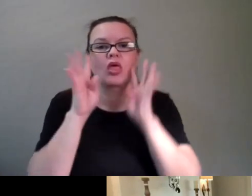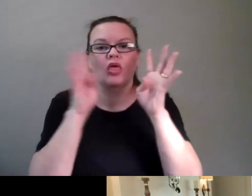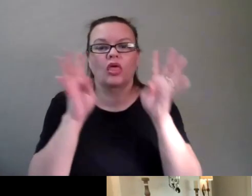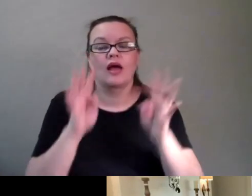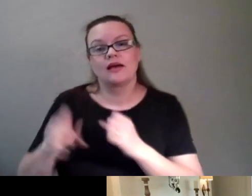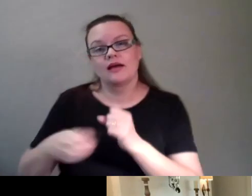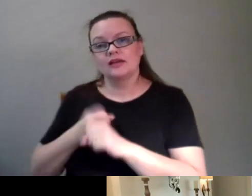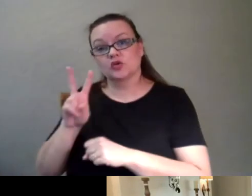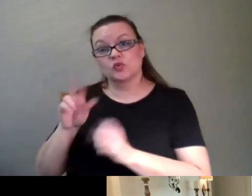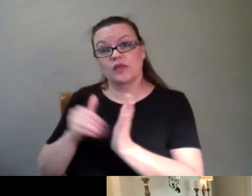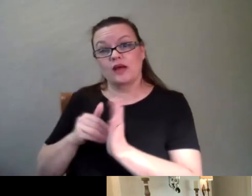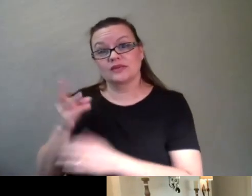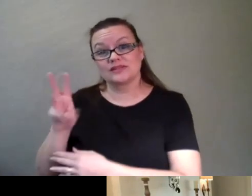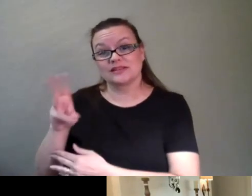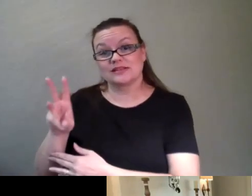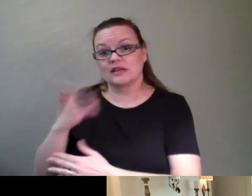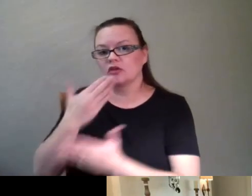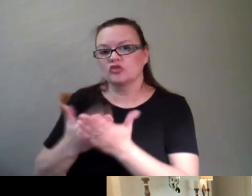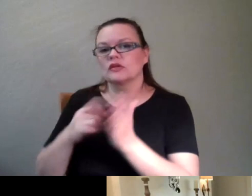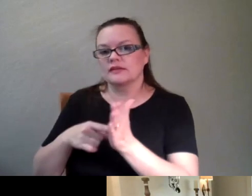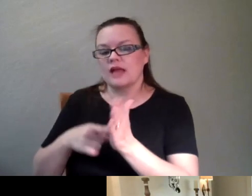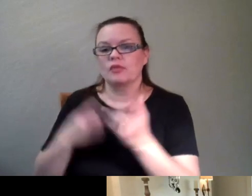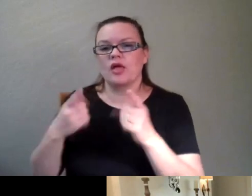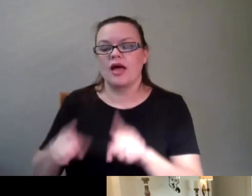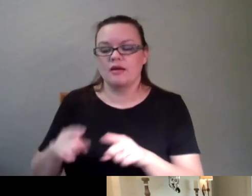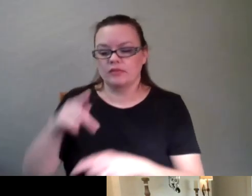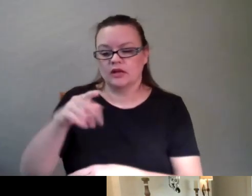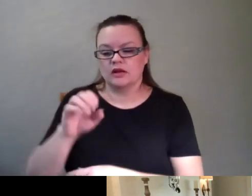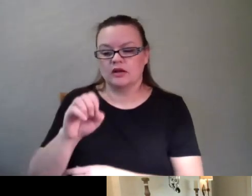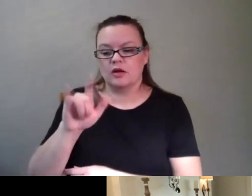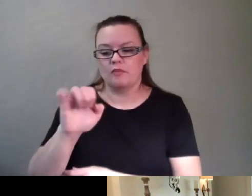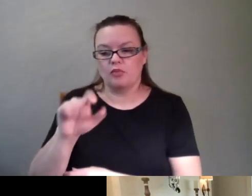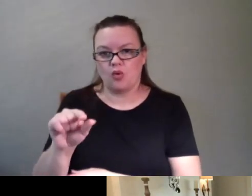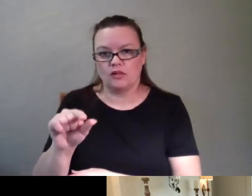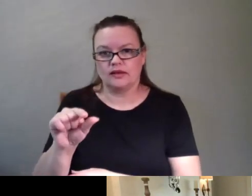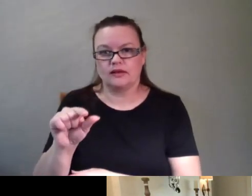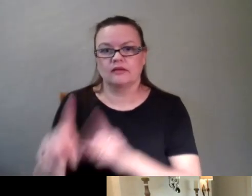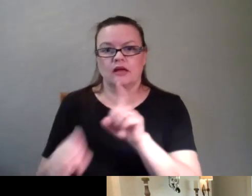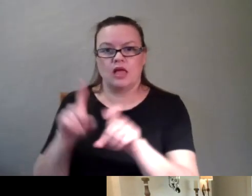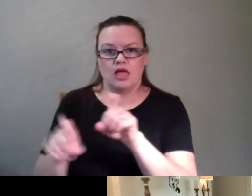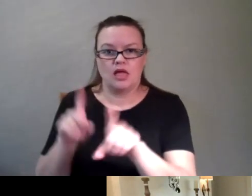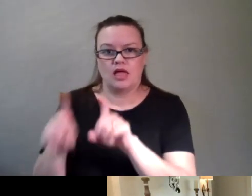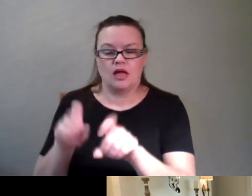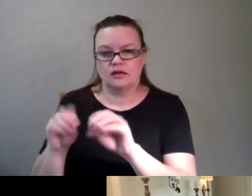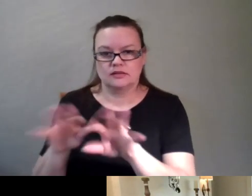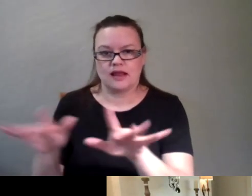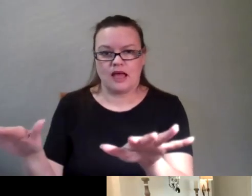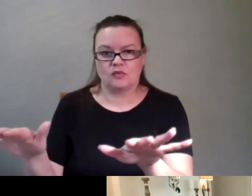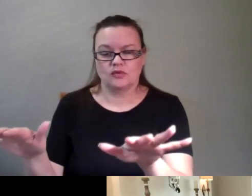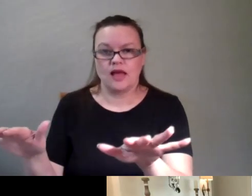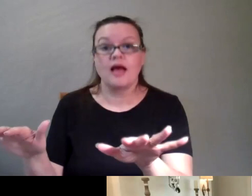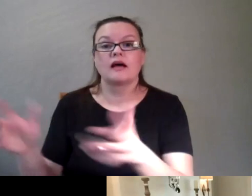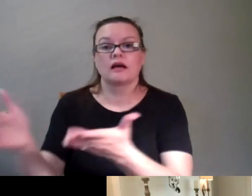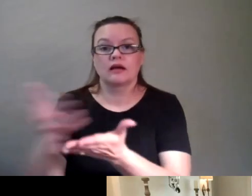great example of that. They started after the 2016 election criticizing polling because the polling said